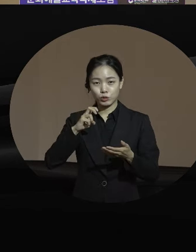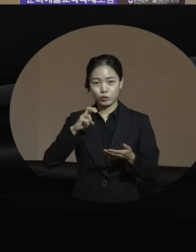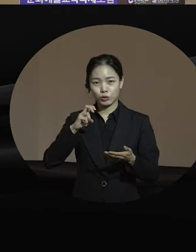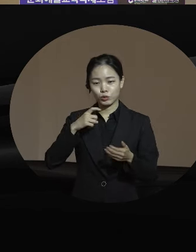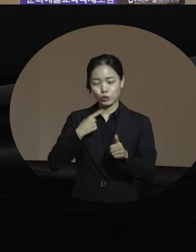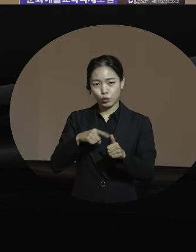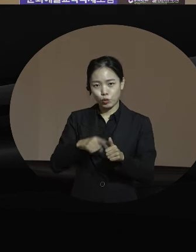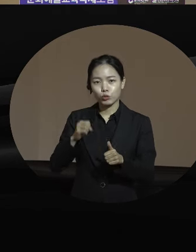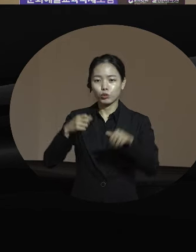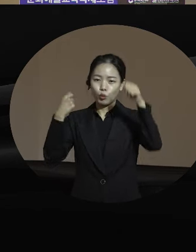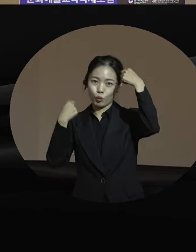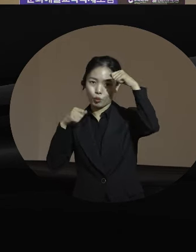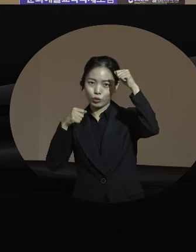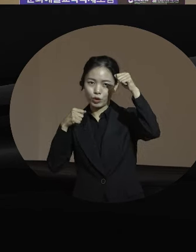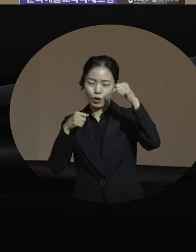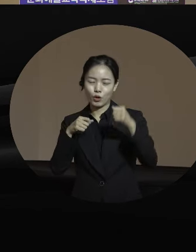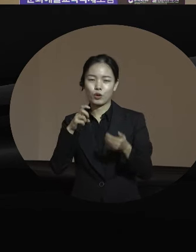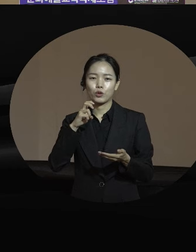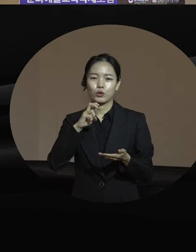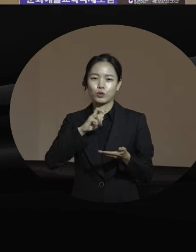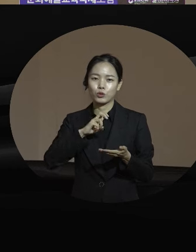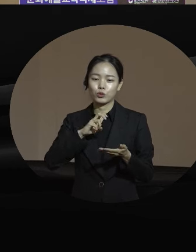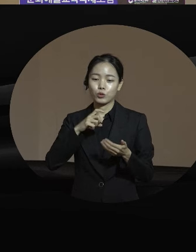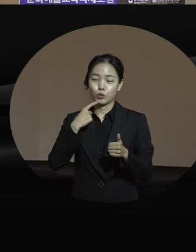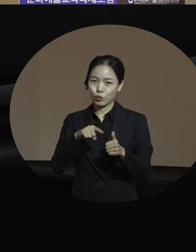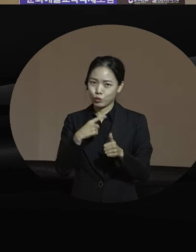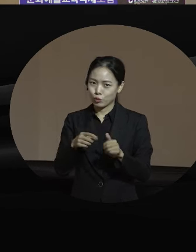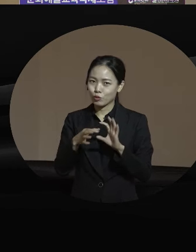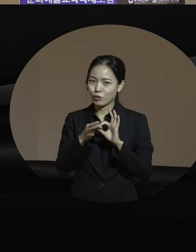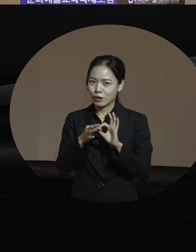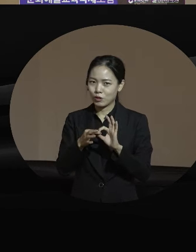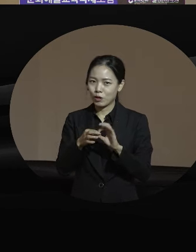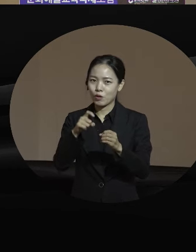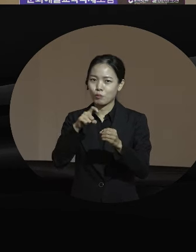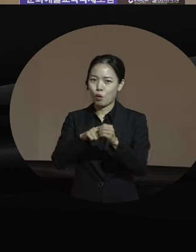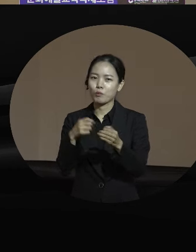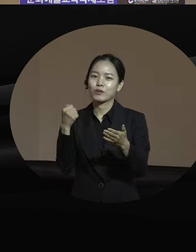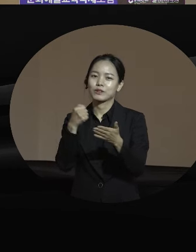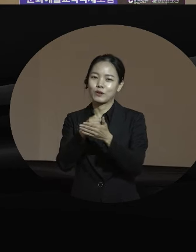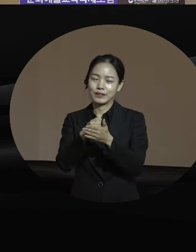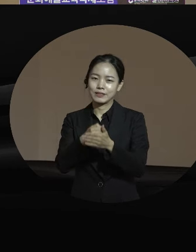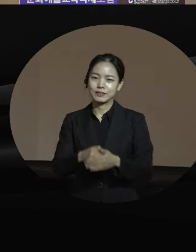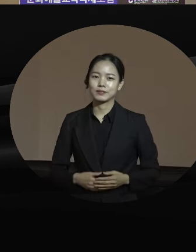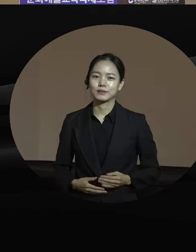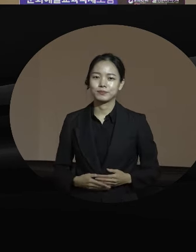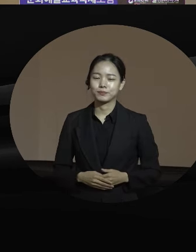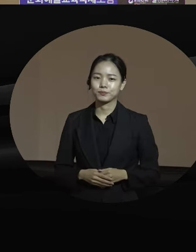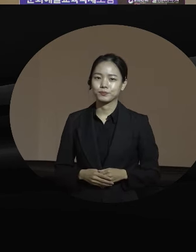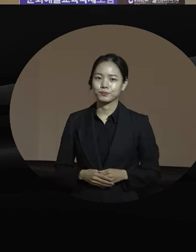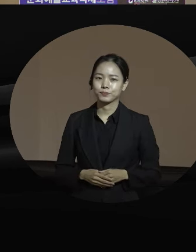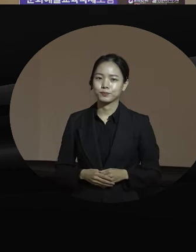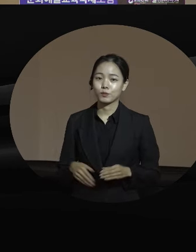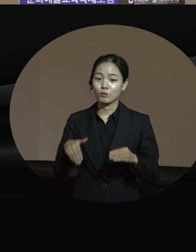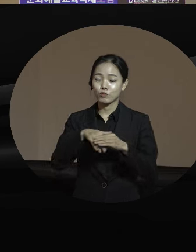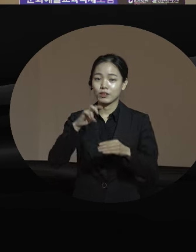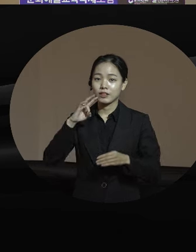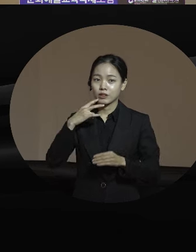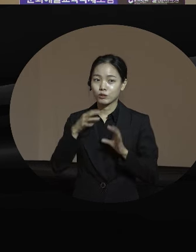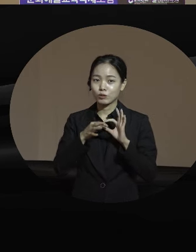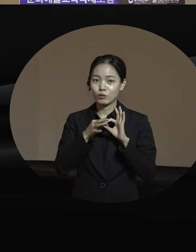was launched by the Uni Arts Helsinki, and the work was done together in vast cooperation with the actors of the